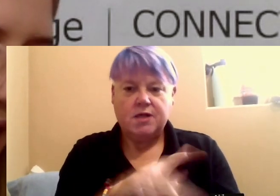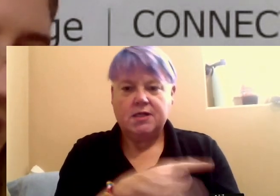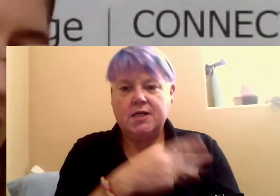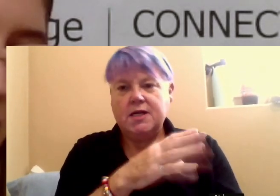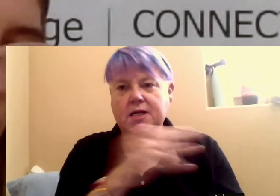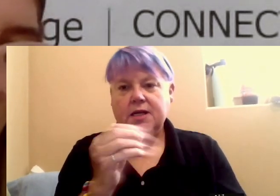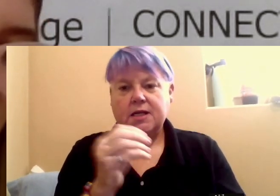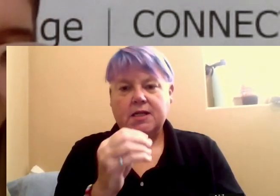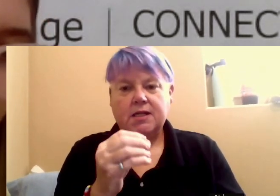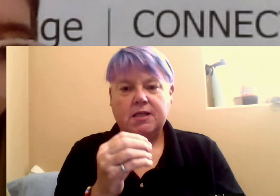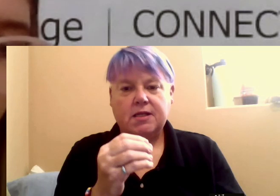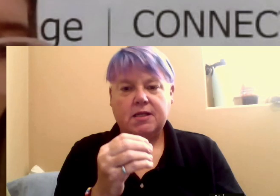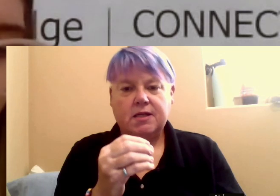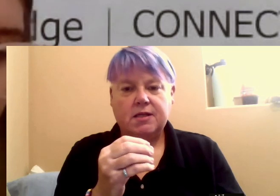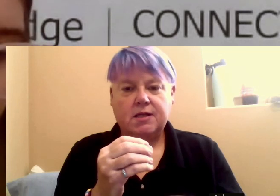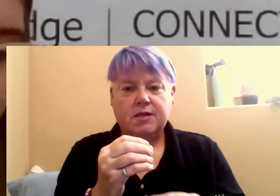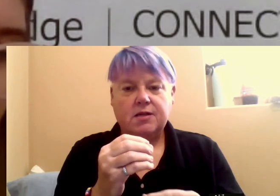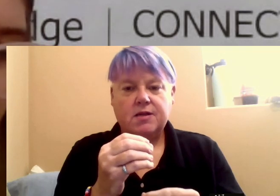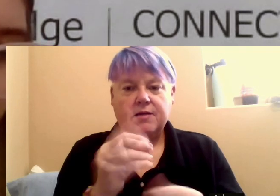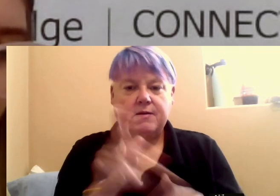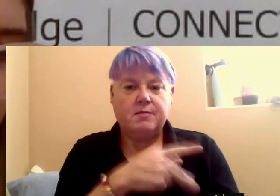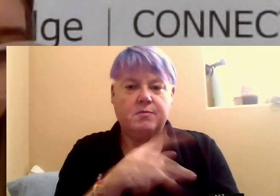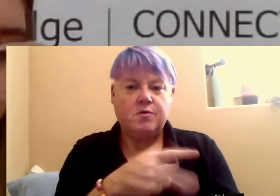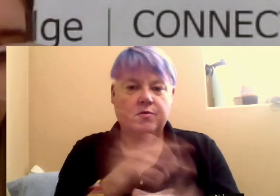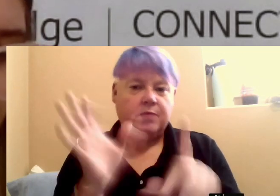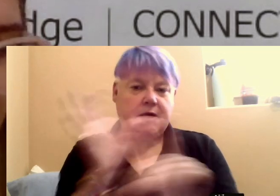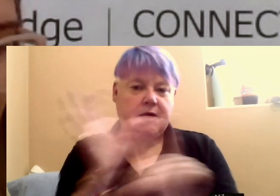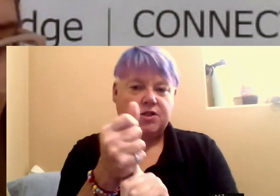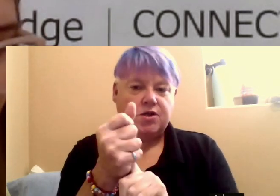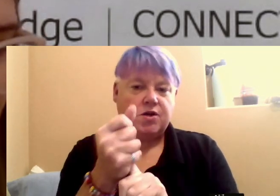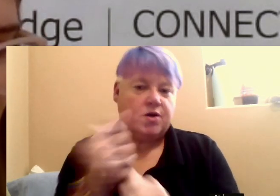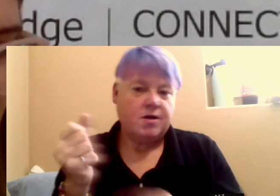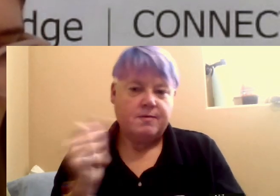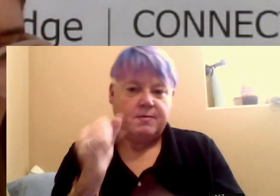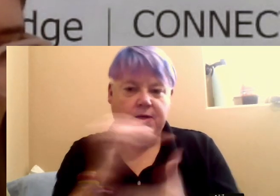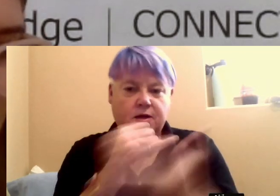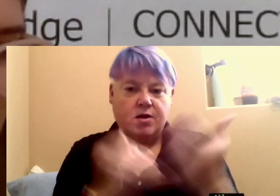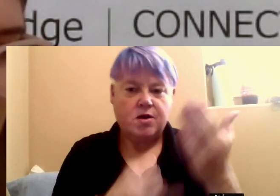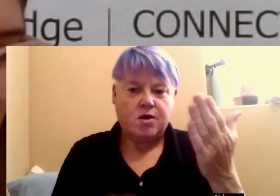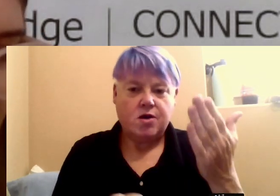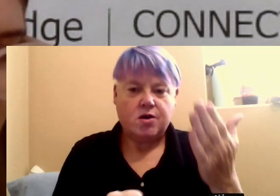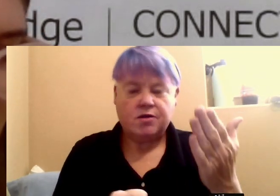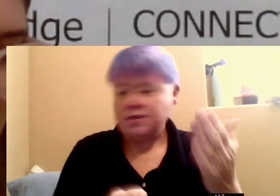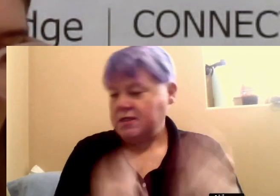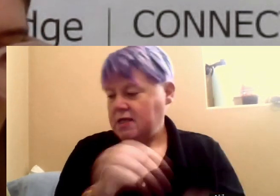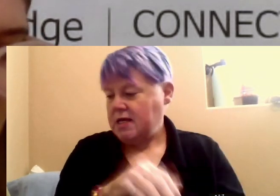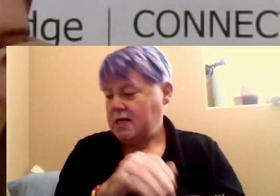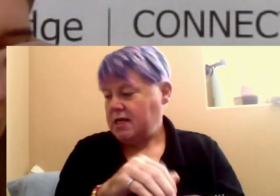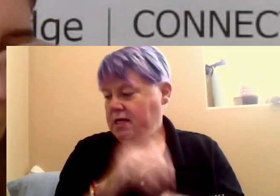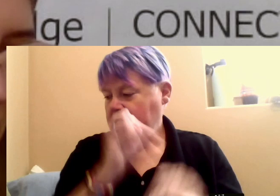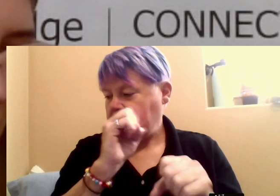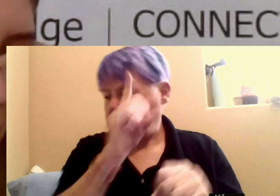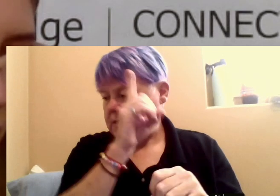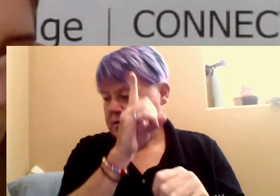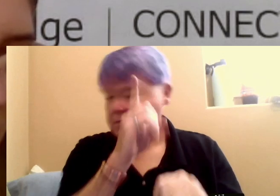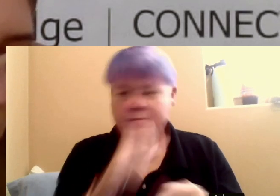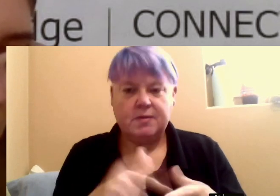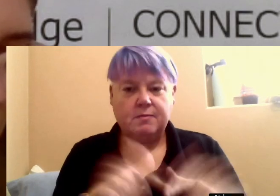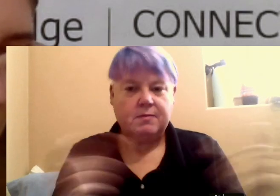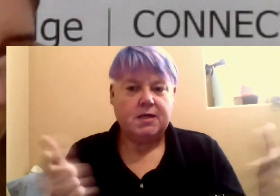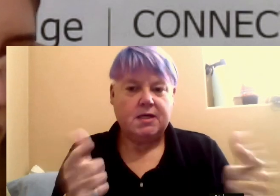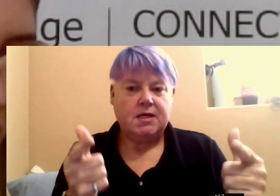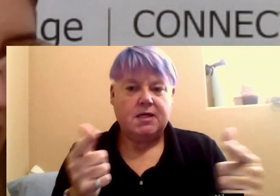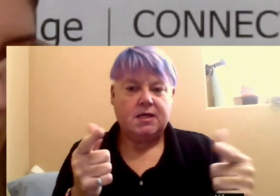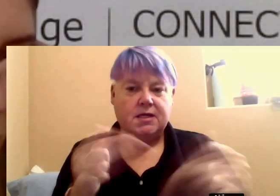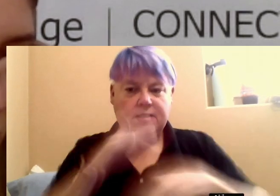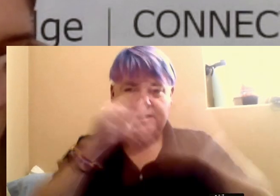Anna-Marie created and curated the Poem Capture public art installation. She founded and ran Big Sky Theatre, a